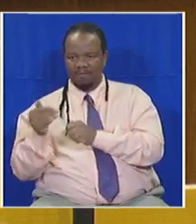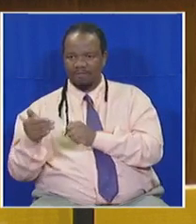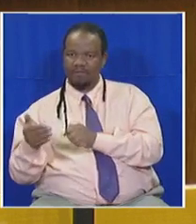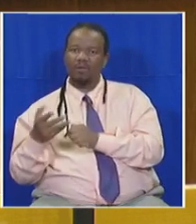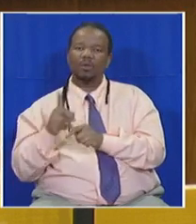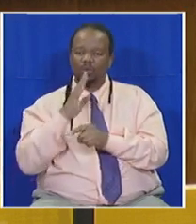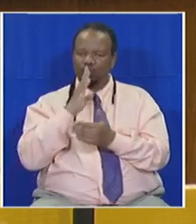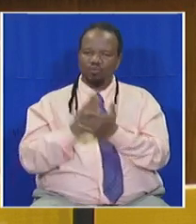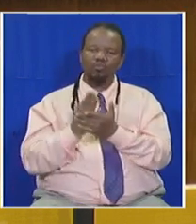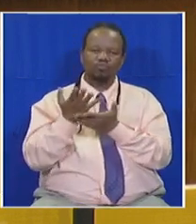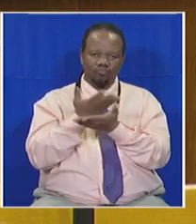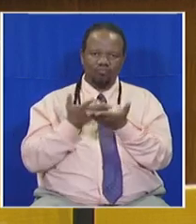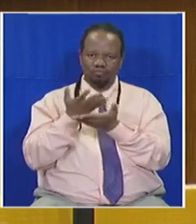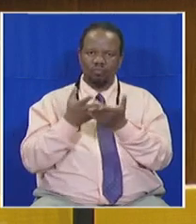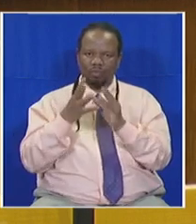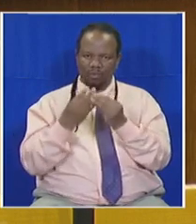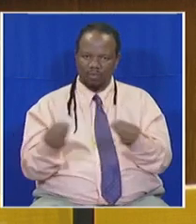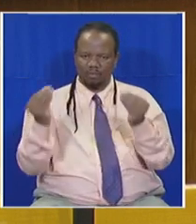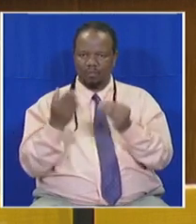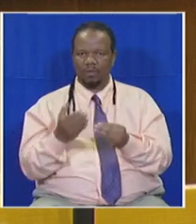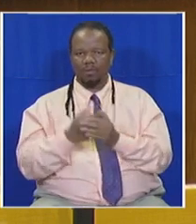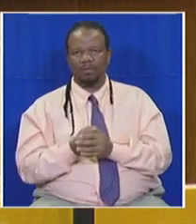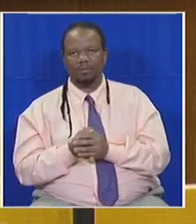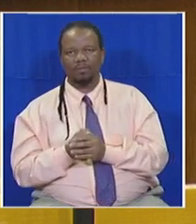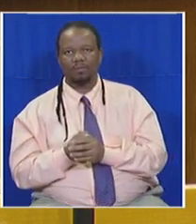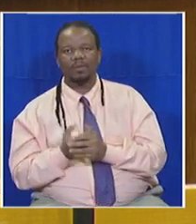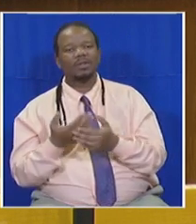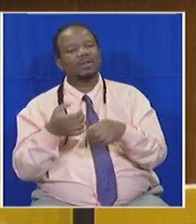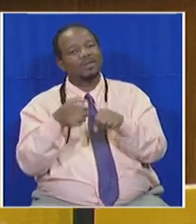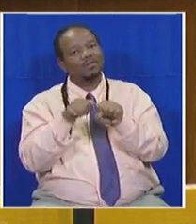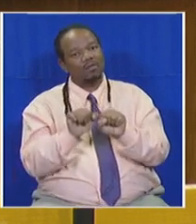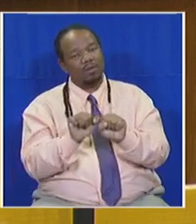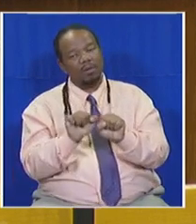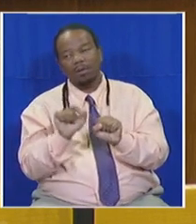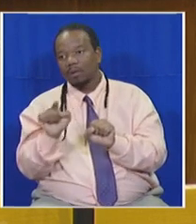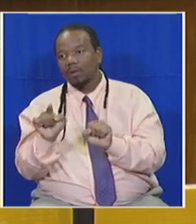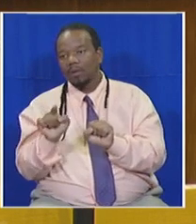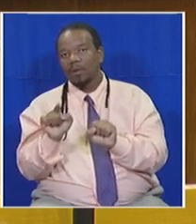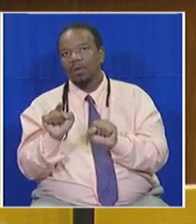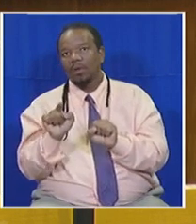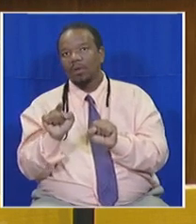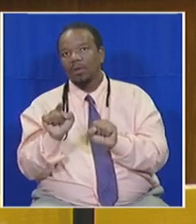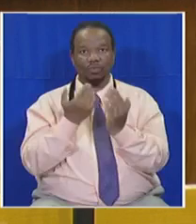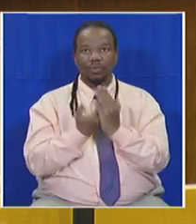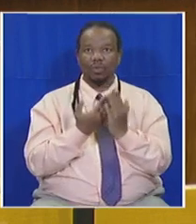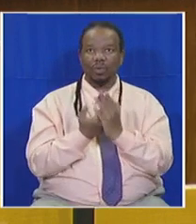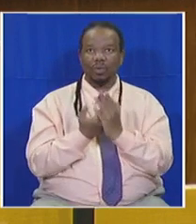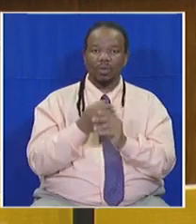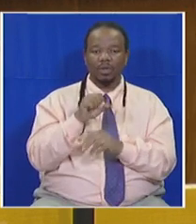we will be working on that. And I must concur, Chair, with a submission that suggests that training to